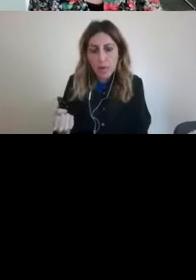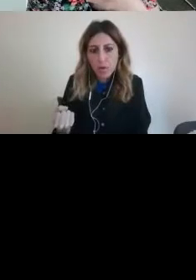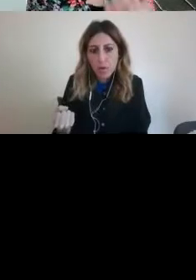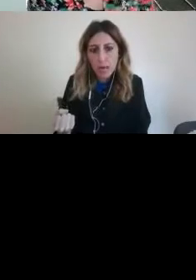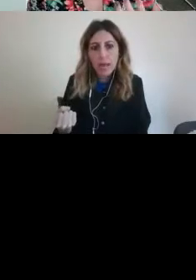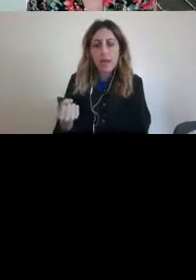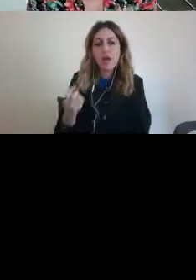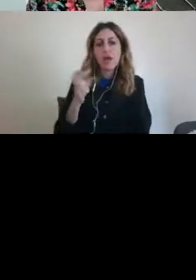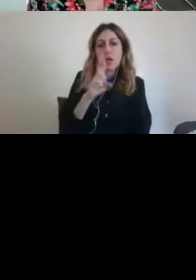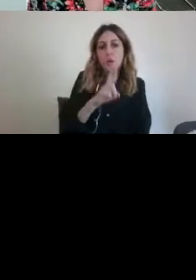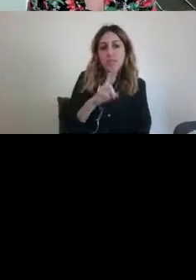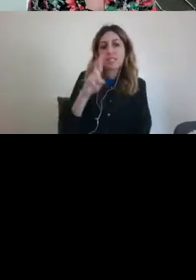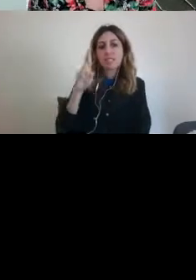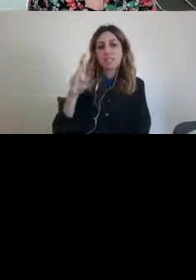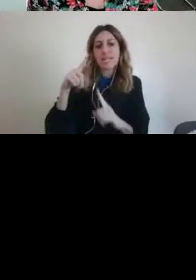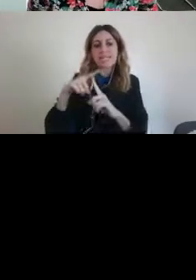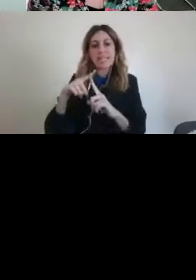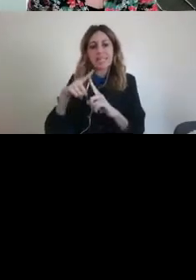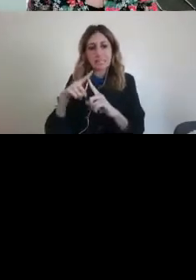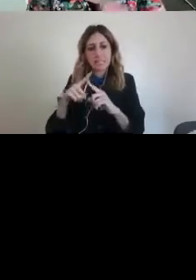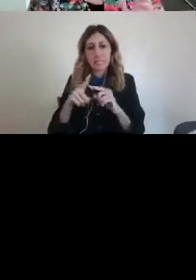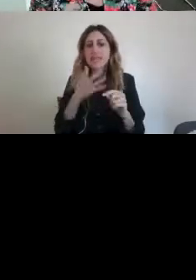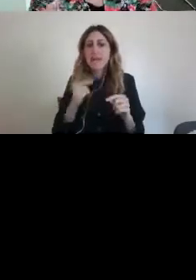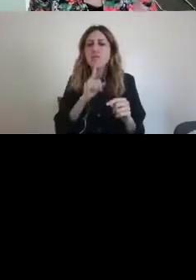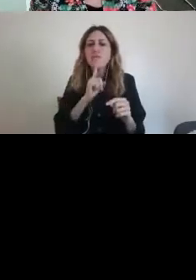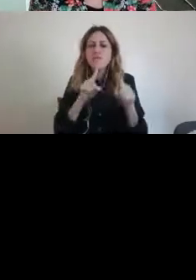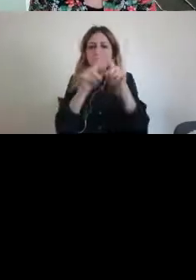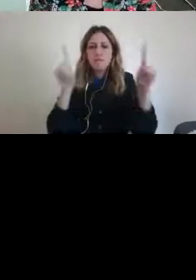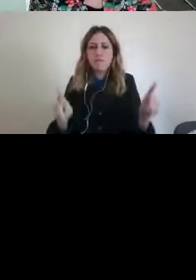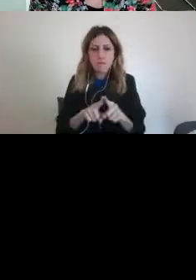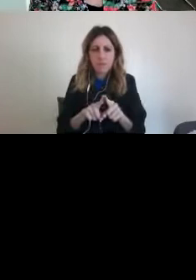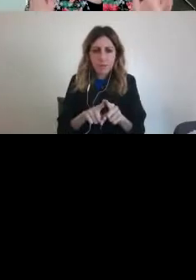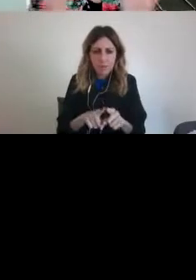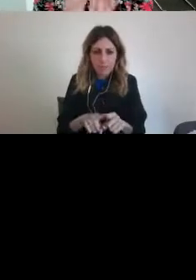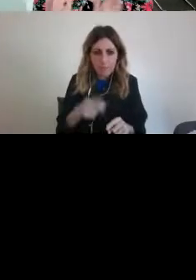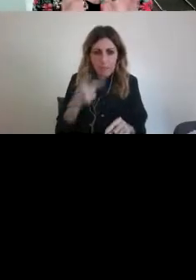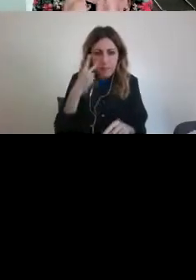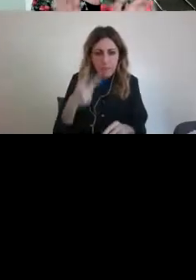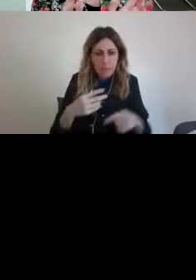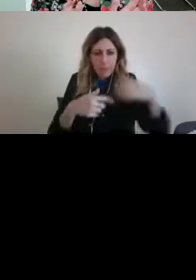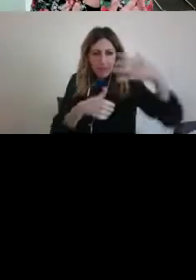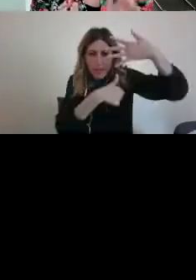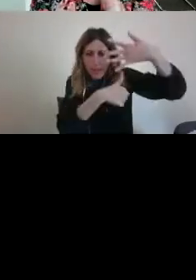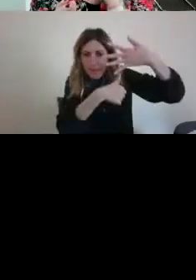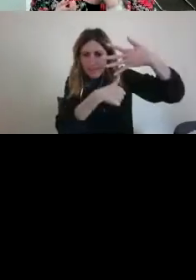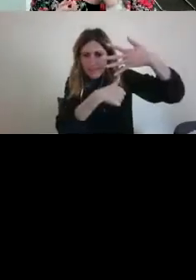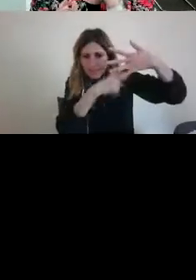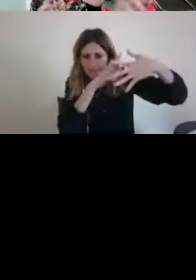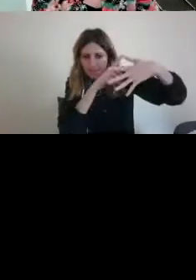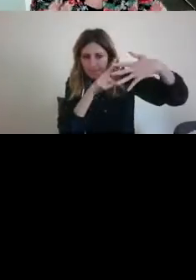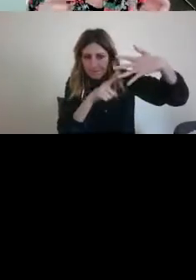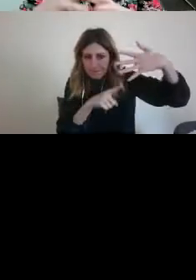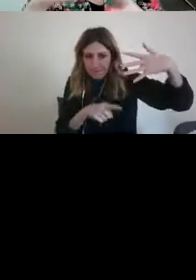tool. And we would get something like this. 6 schema pieces on that page, but they lack context. So